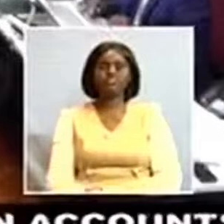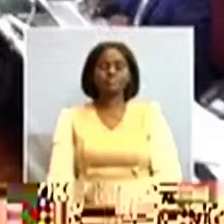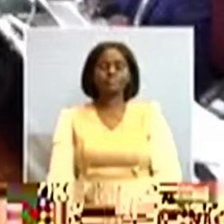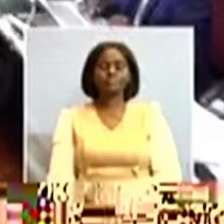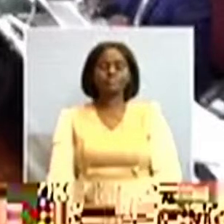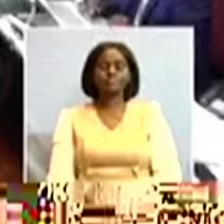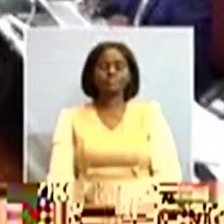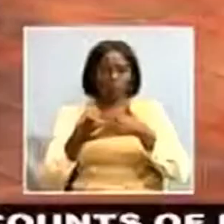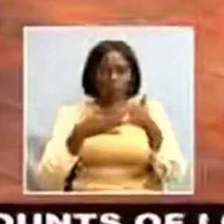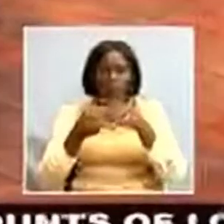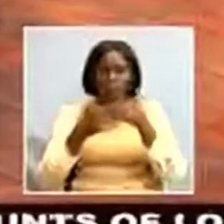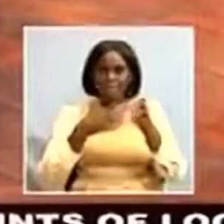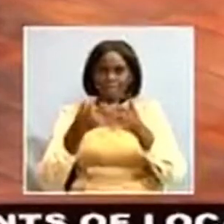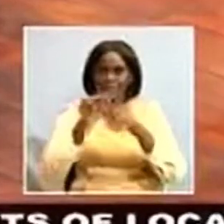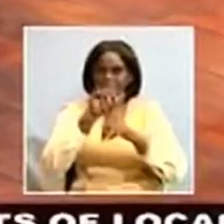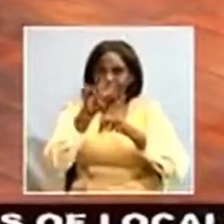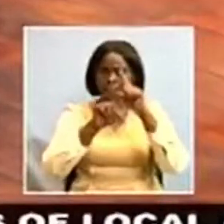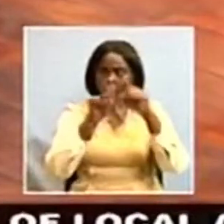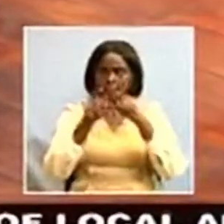question again.